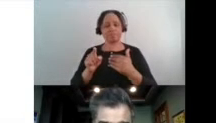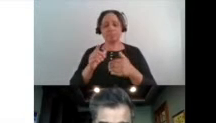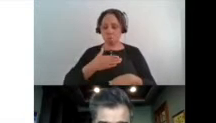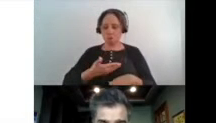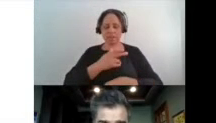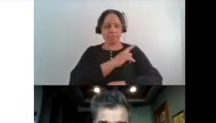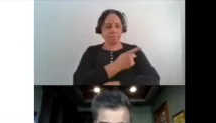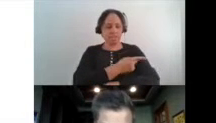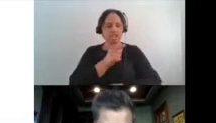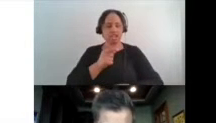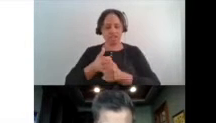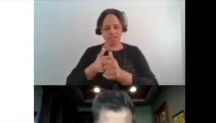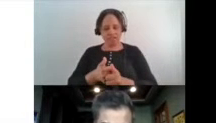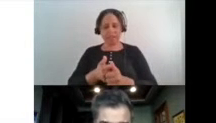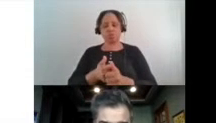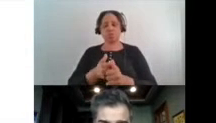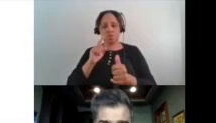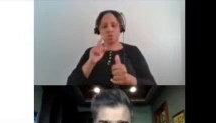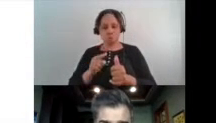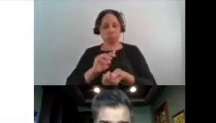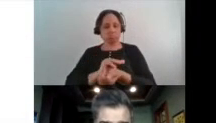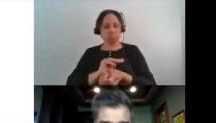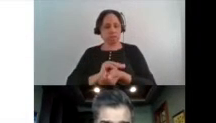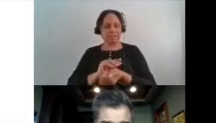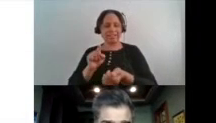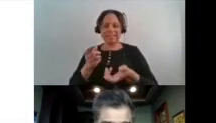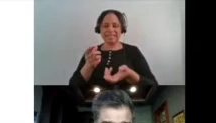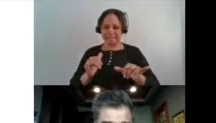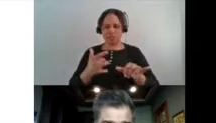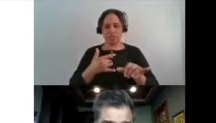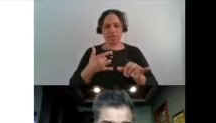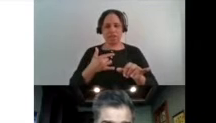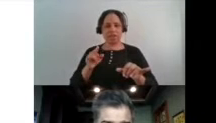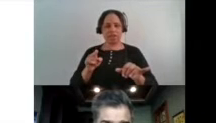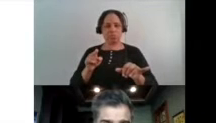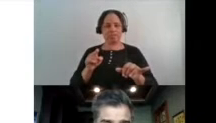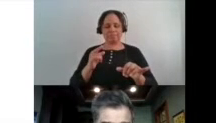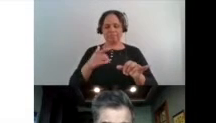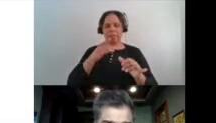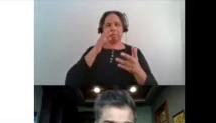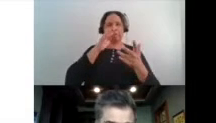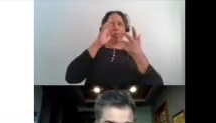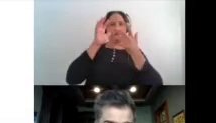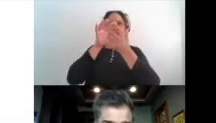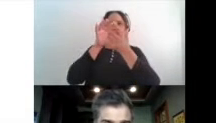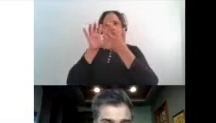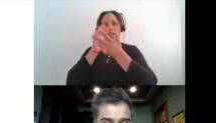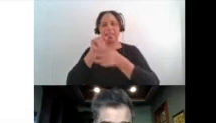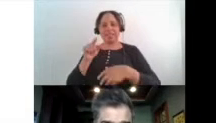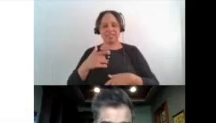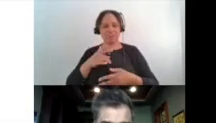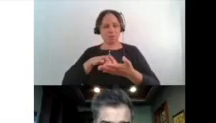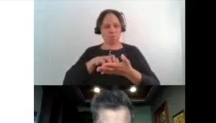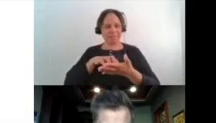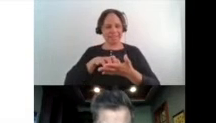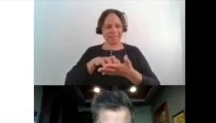doing what his doctors were asking him to do, he still felt that he was in the midst of a cloud, and he still felt this weakness, and he just was